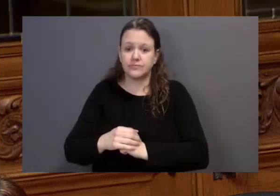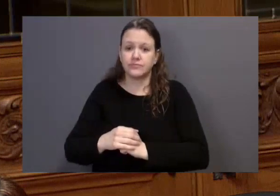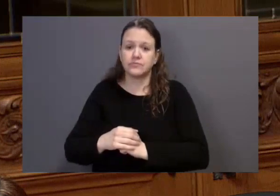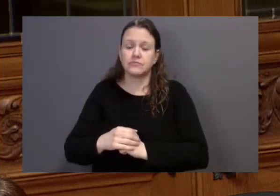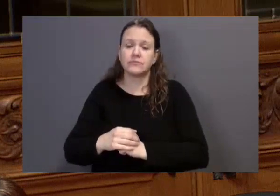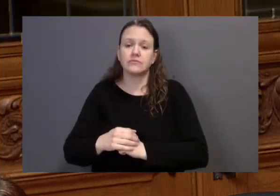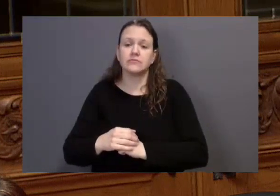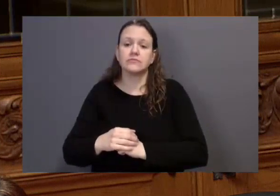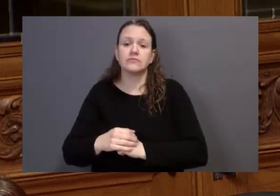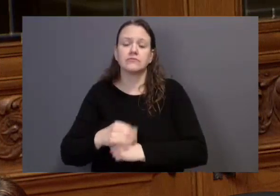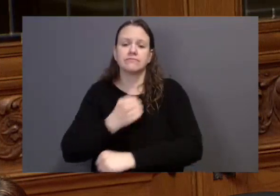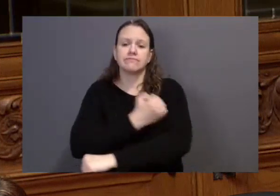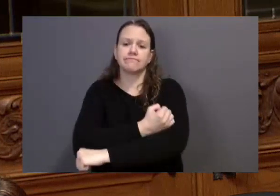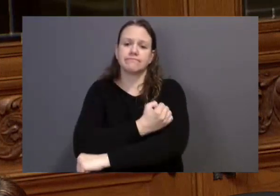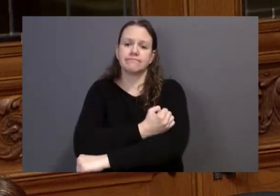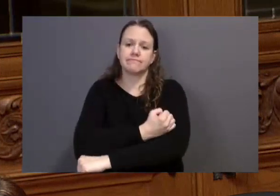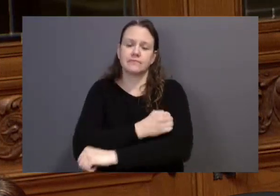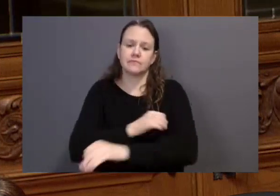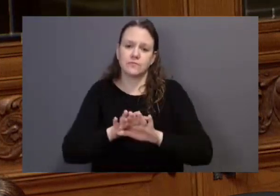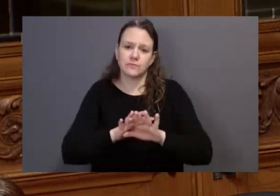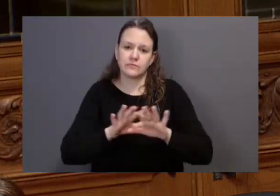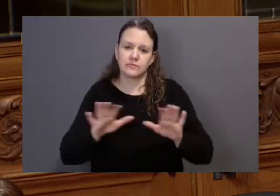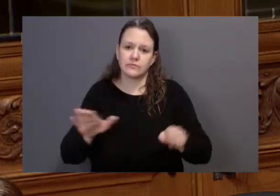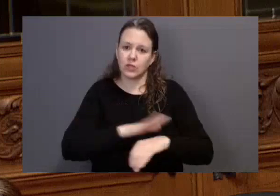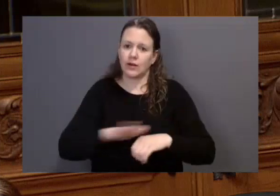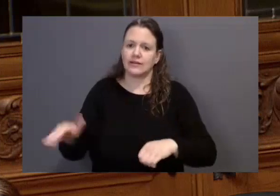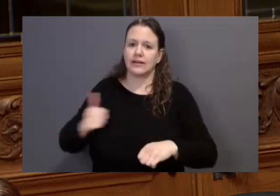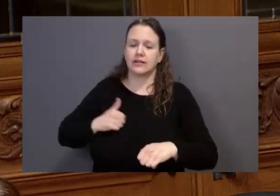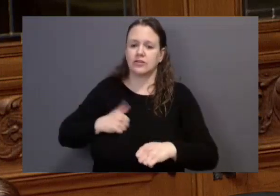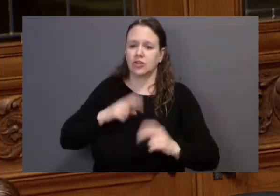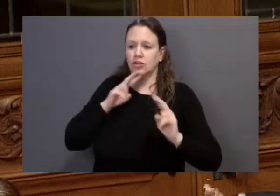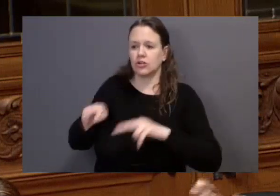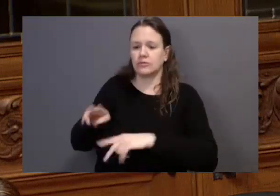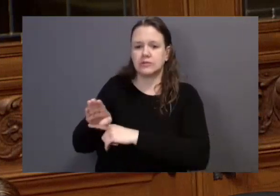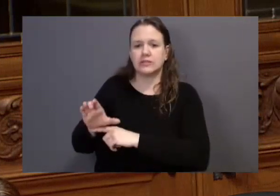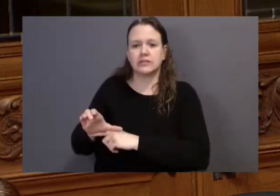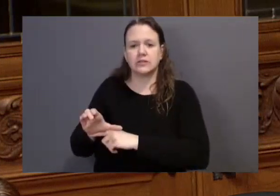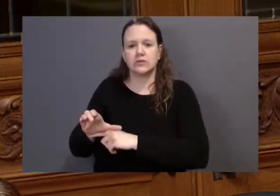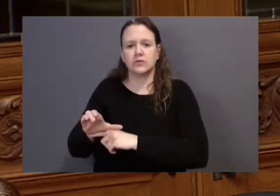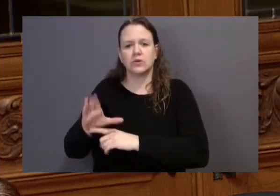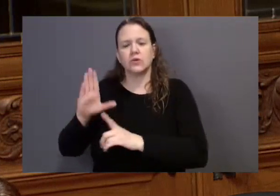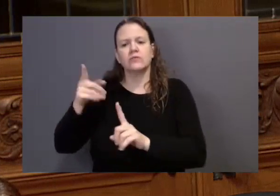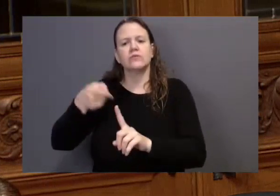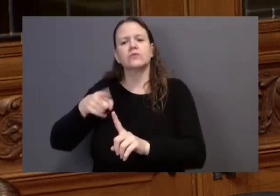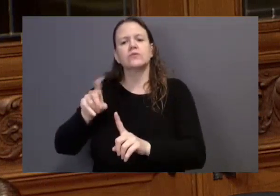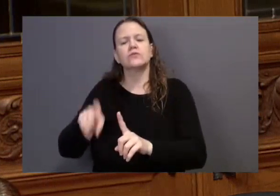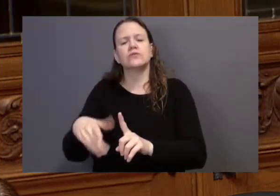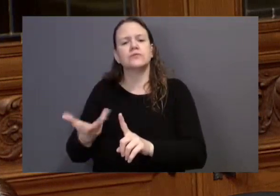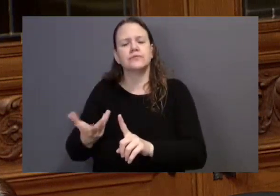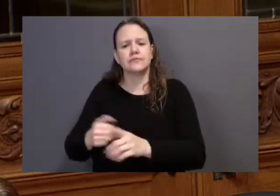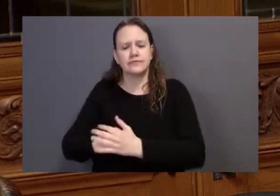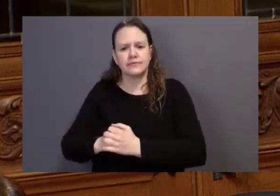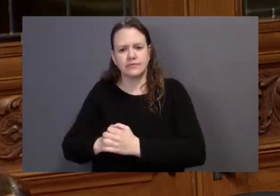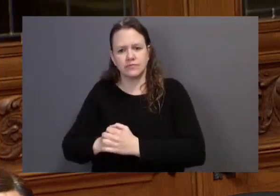is a shameful and disturbing misuse of taxpayer dollars. My question, Mr. Speaker.